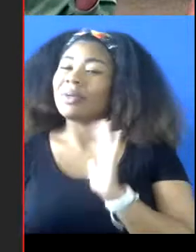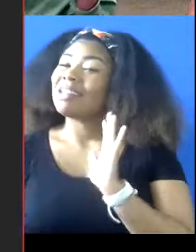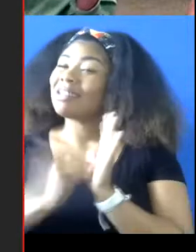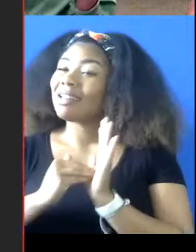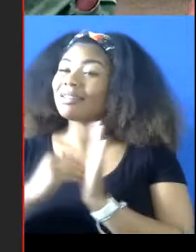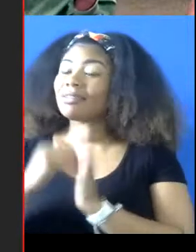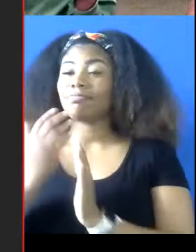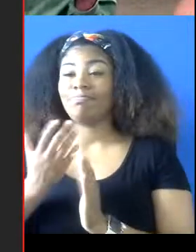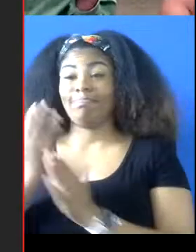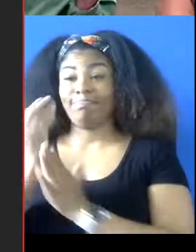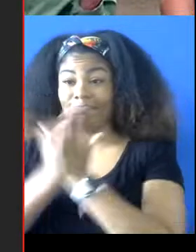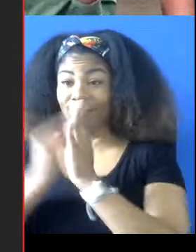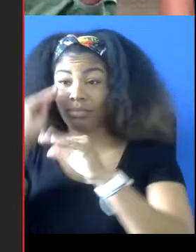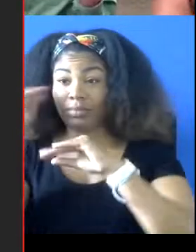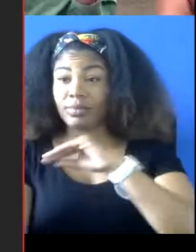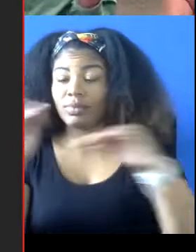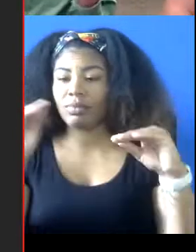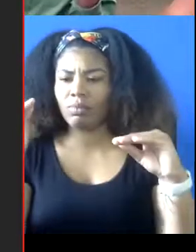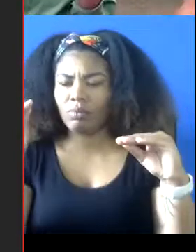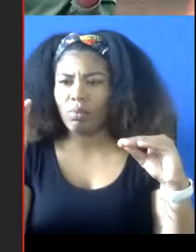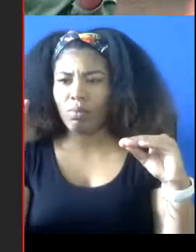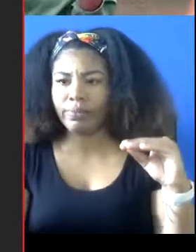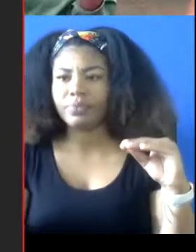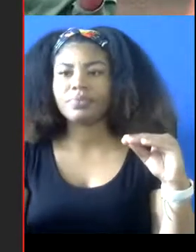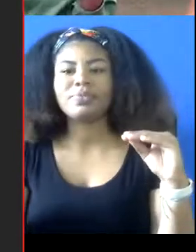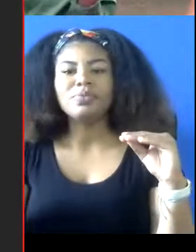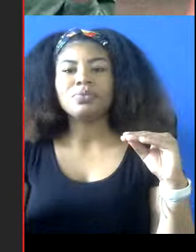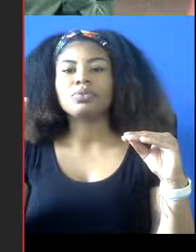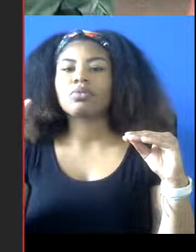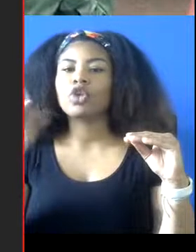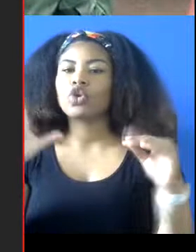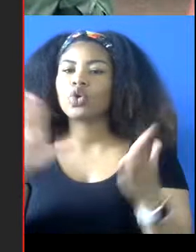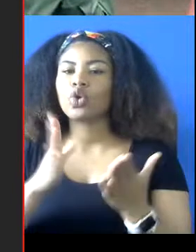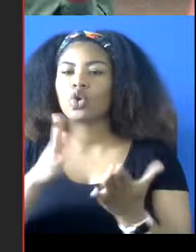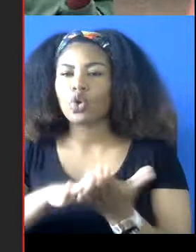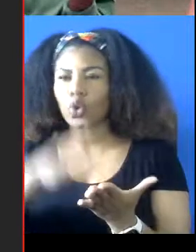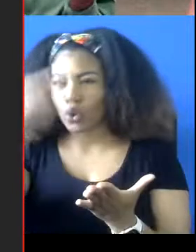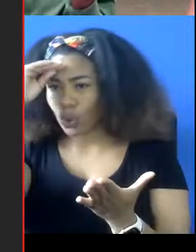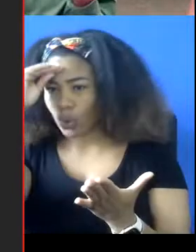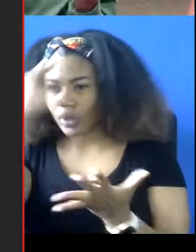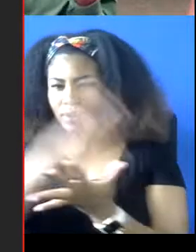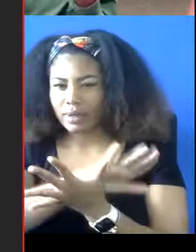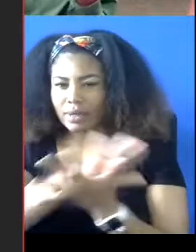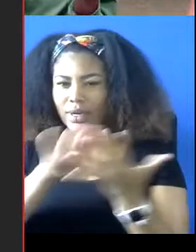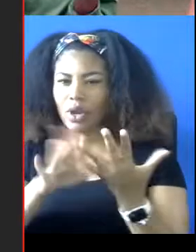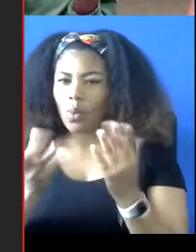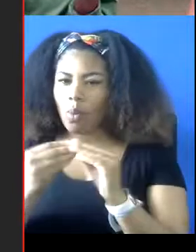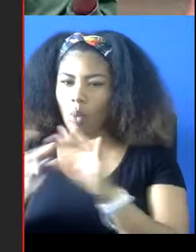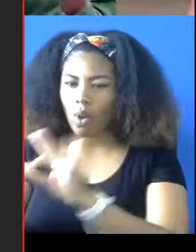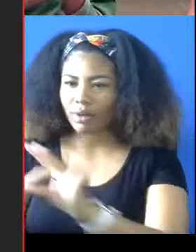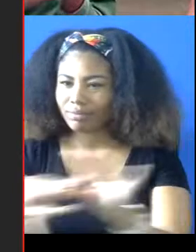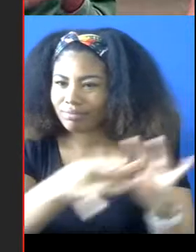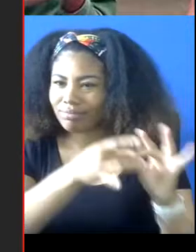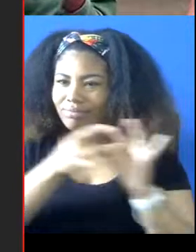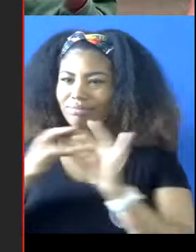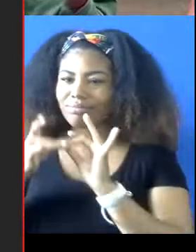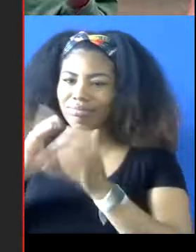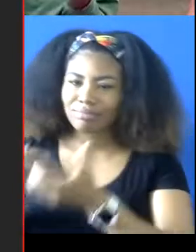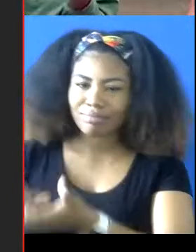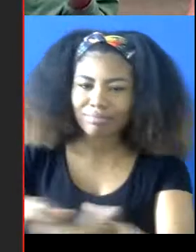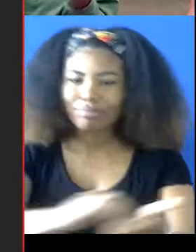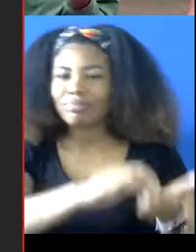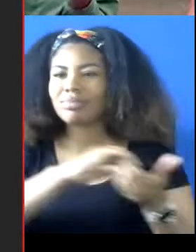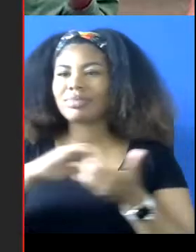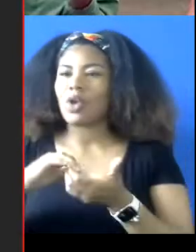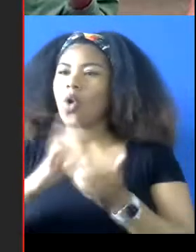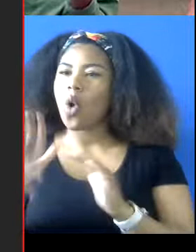instruction using various learning modes, that you create a synergy in the learning outcome. And that's why we